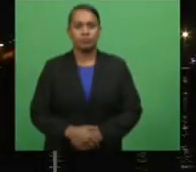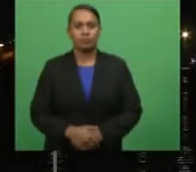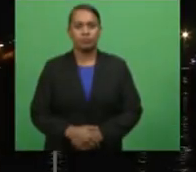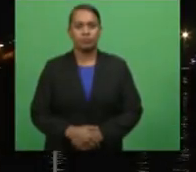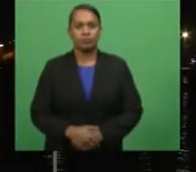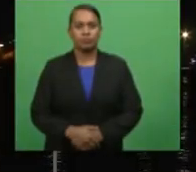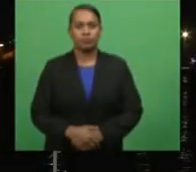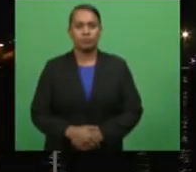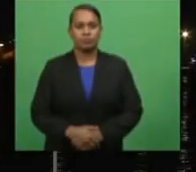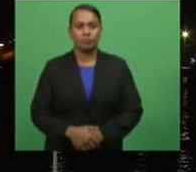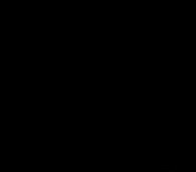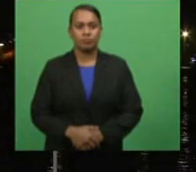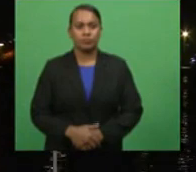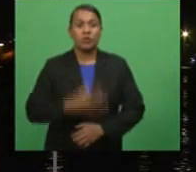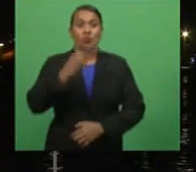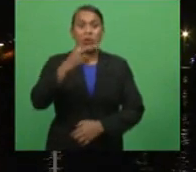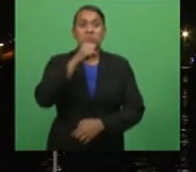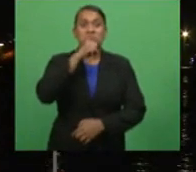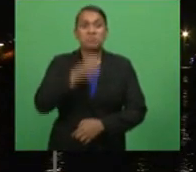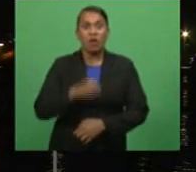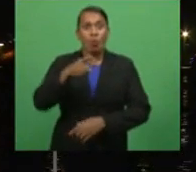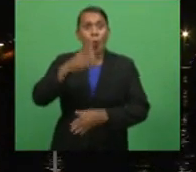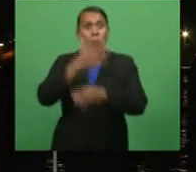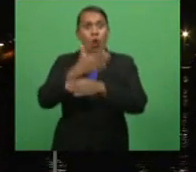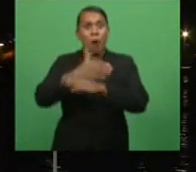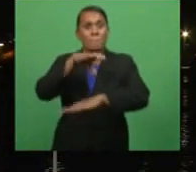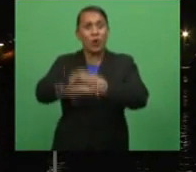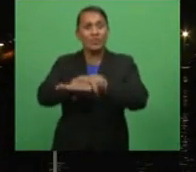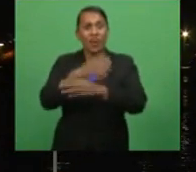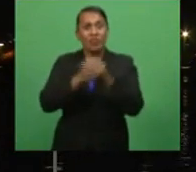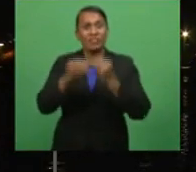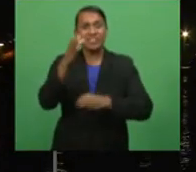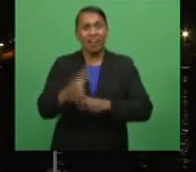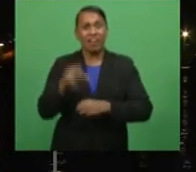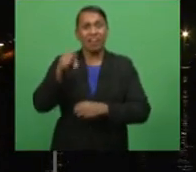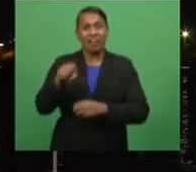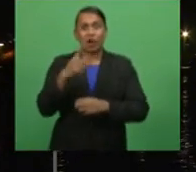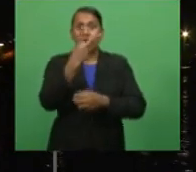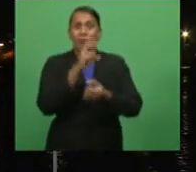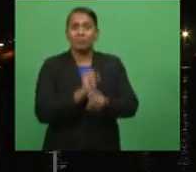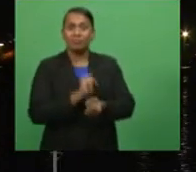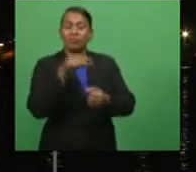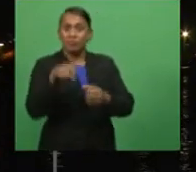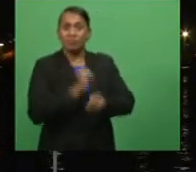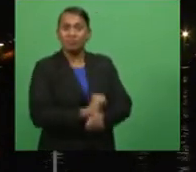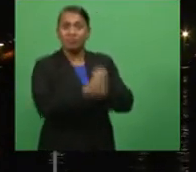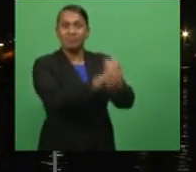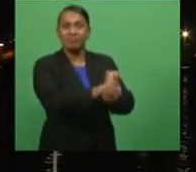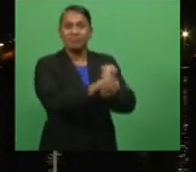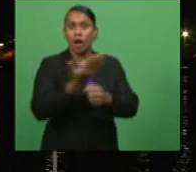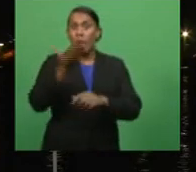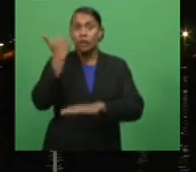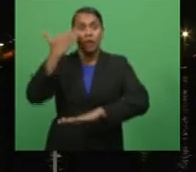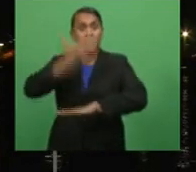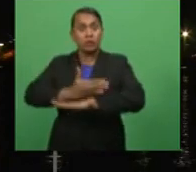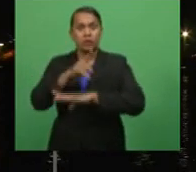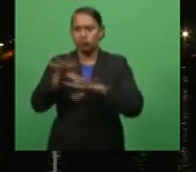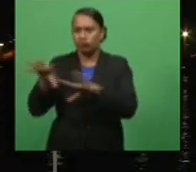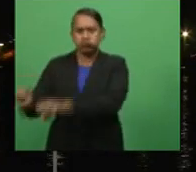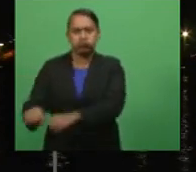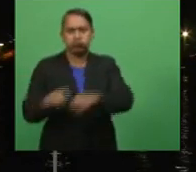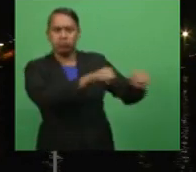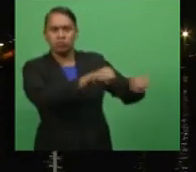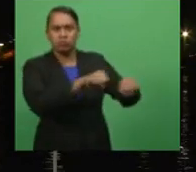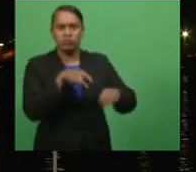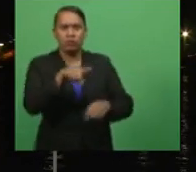An off-duty police officer and a Fiji Corrections Services officer were arrested last night, alongside 30 others in relation